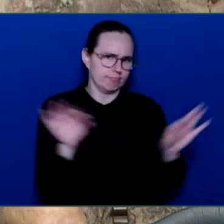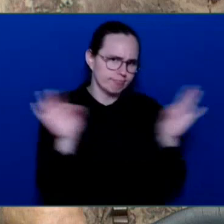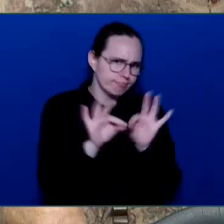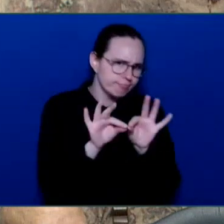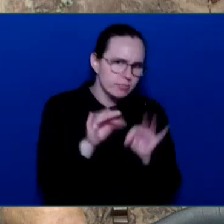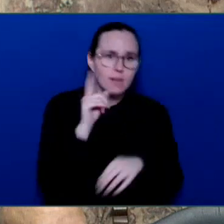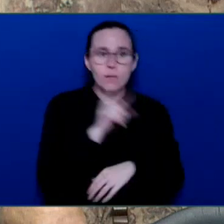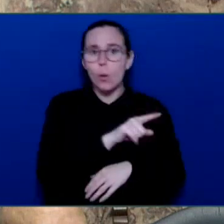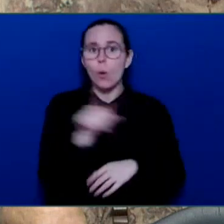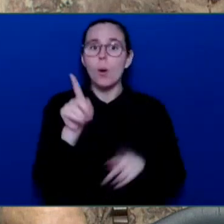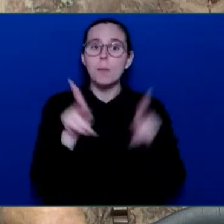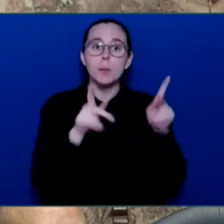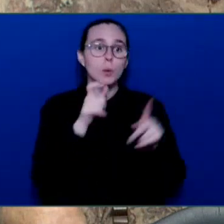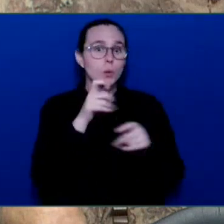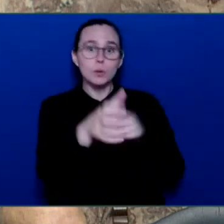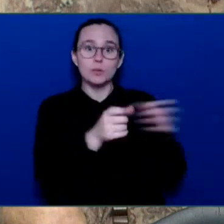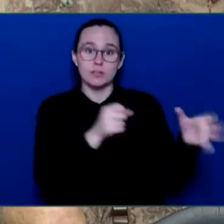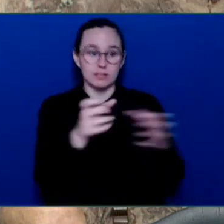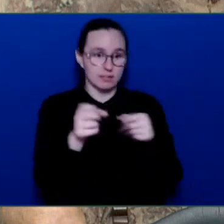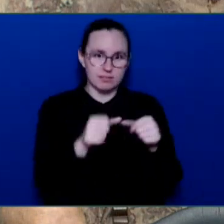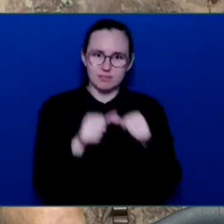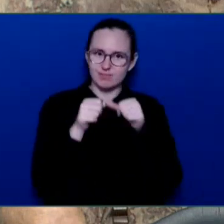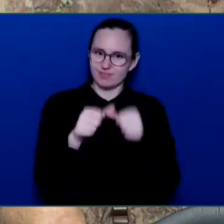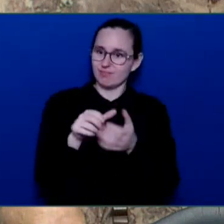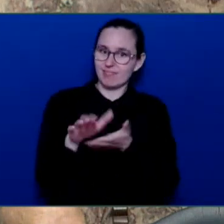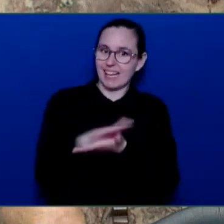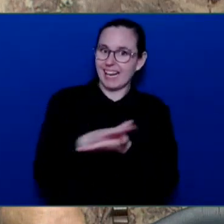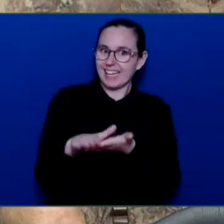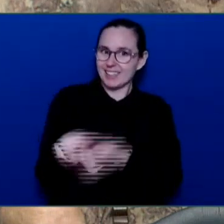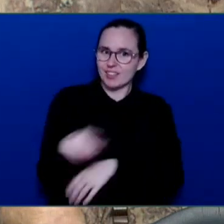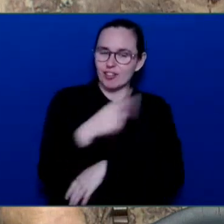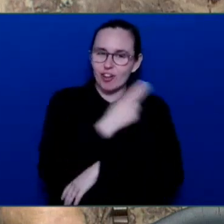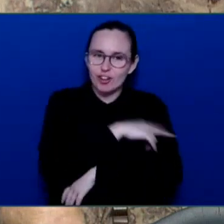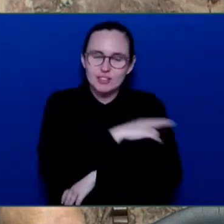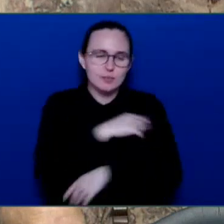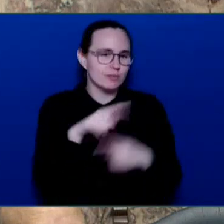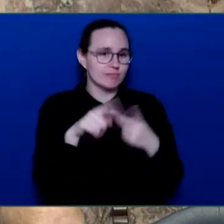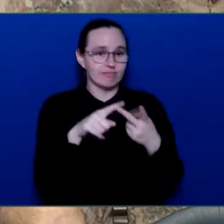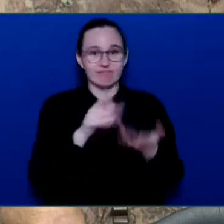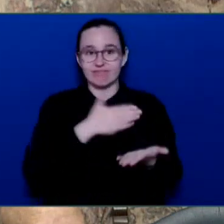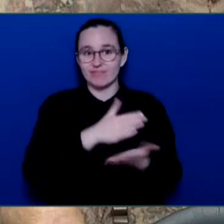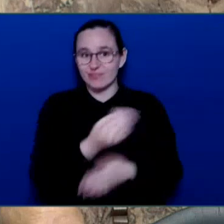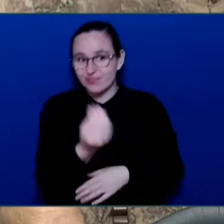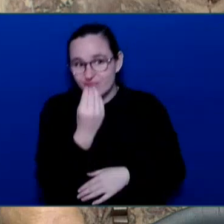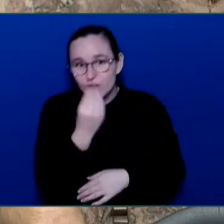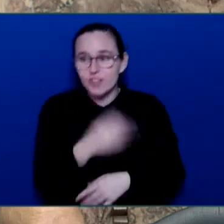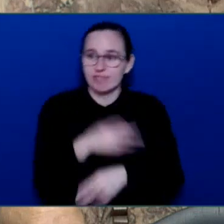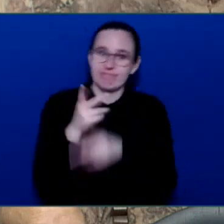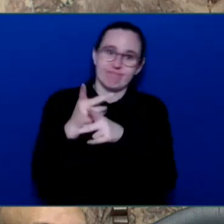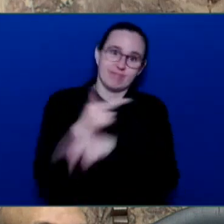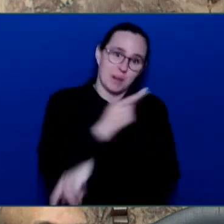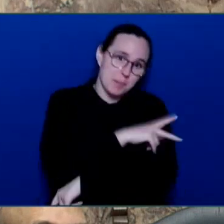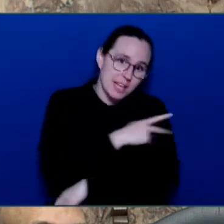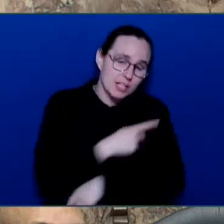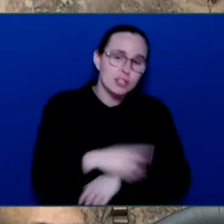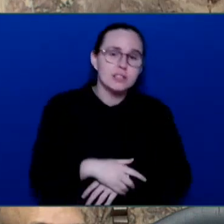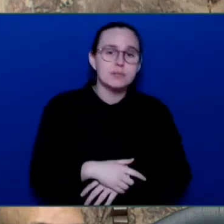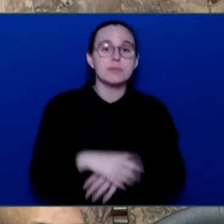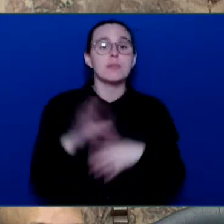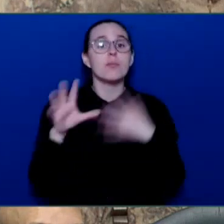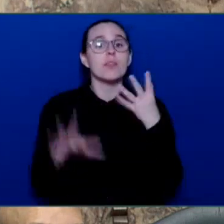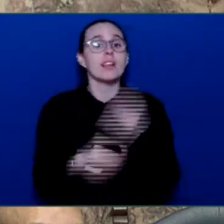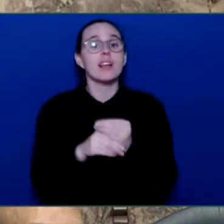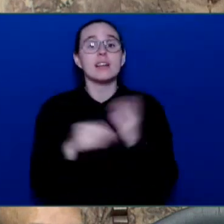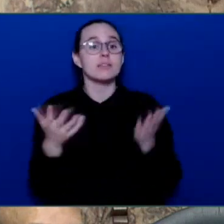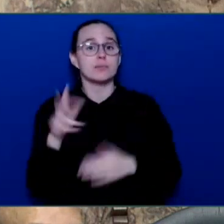our hospitals. We've added, Honourable Speaker, 38,000 people net to our healthcare system since I've been Minister of